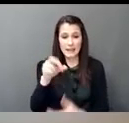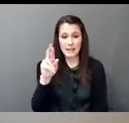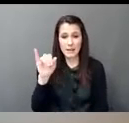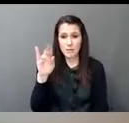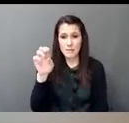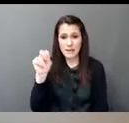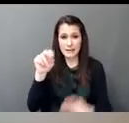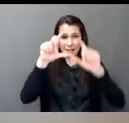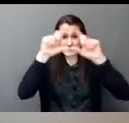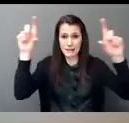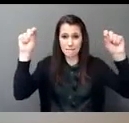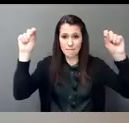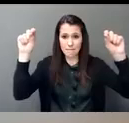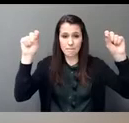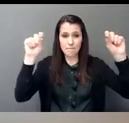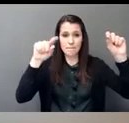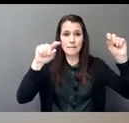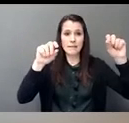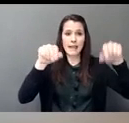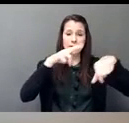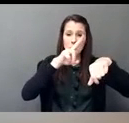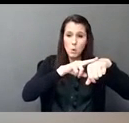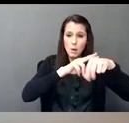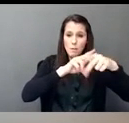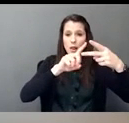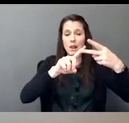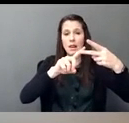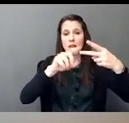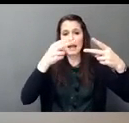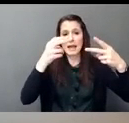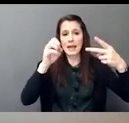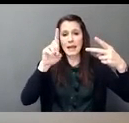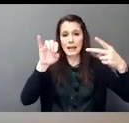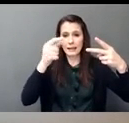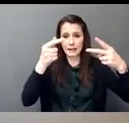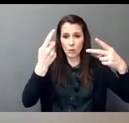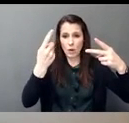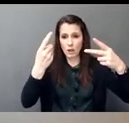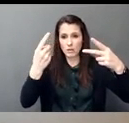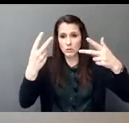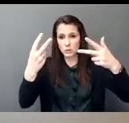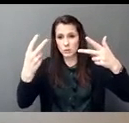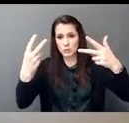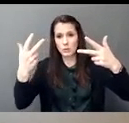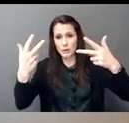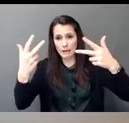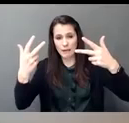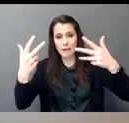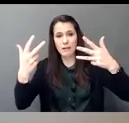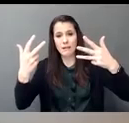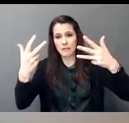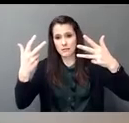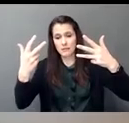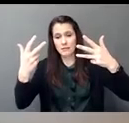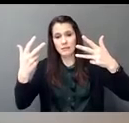styles is normal and heading 1, heading 2, heading 3.